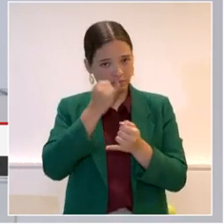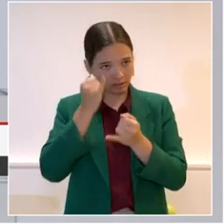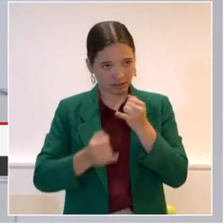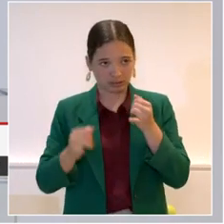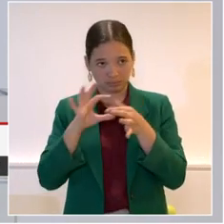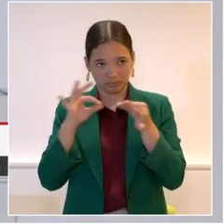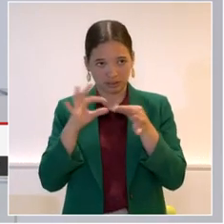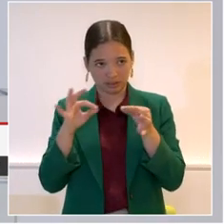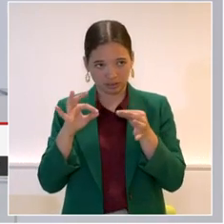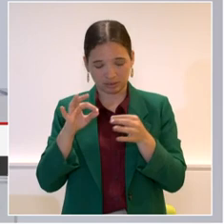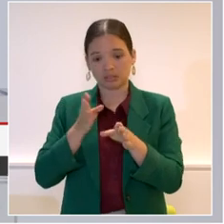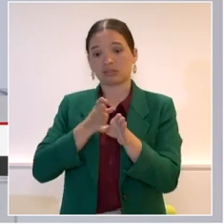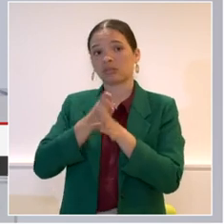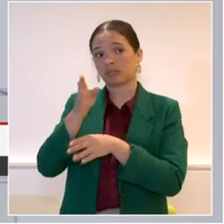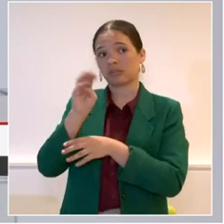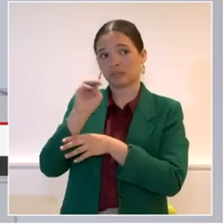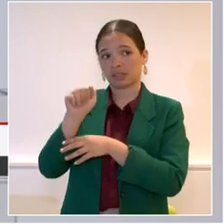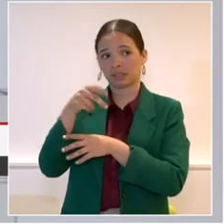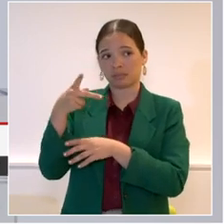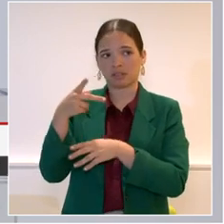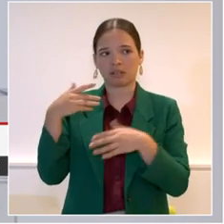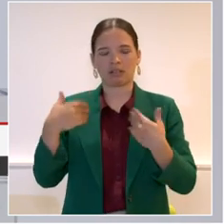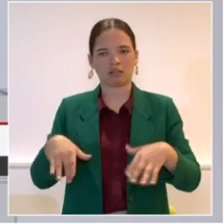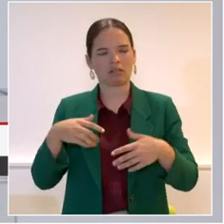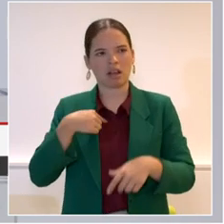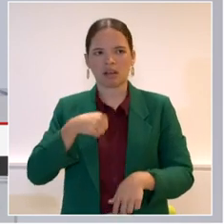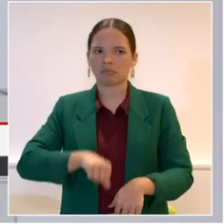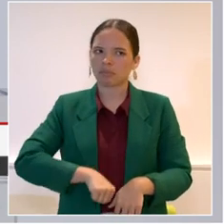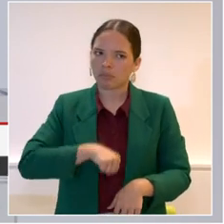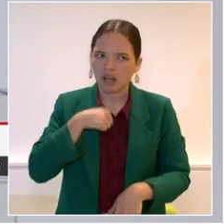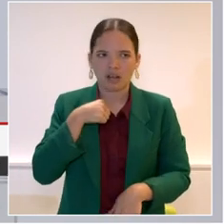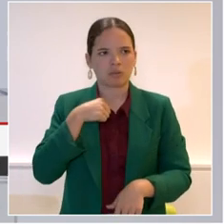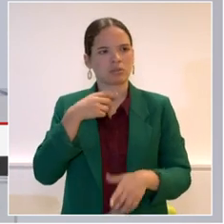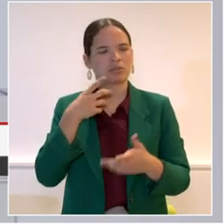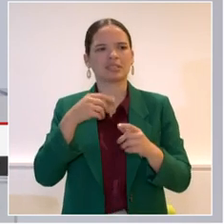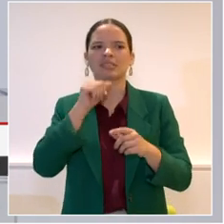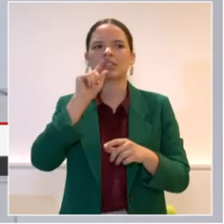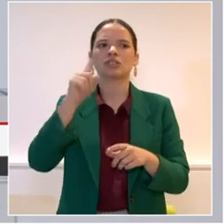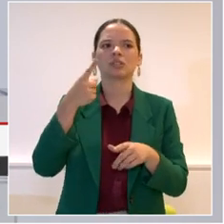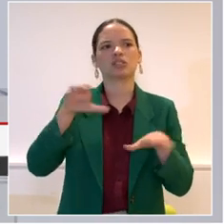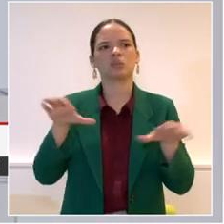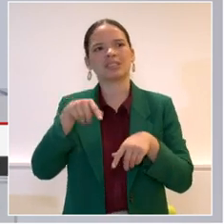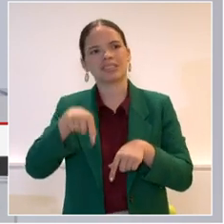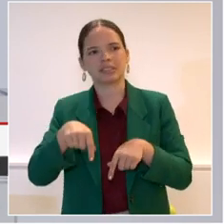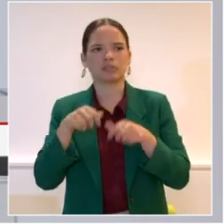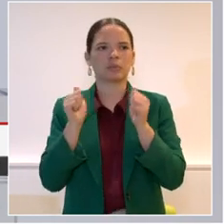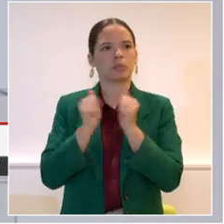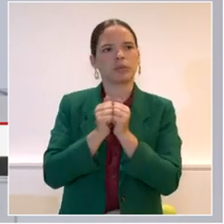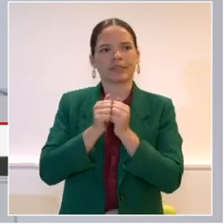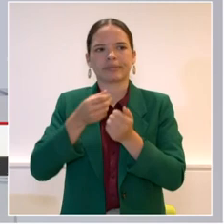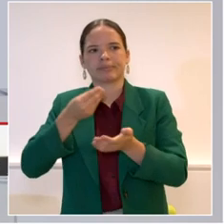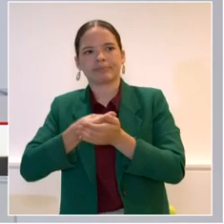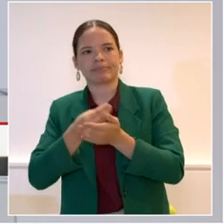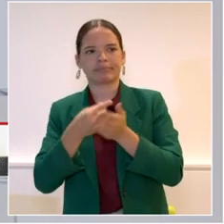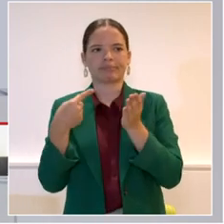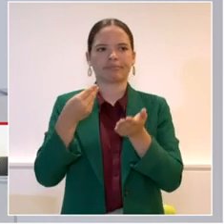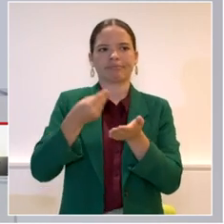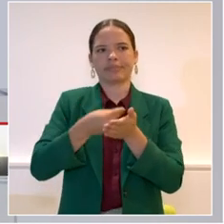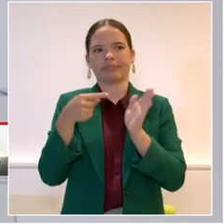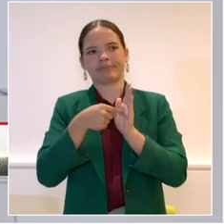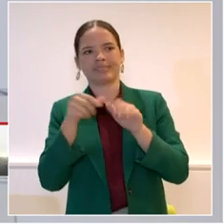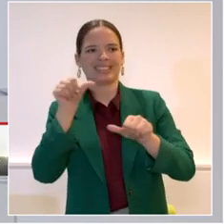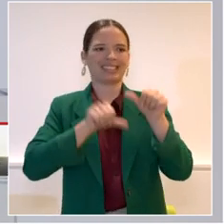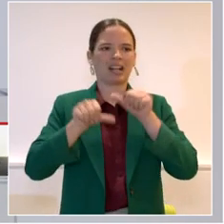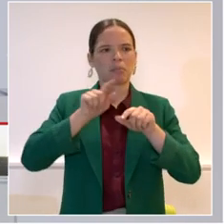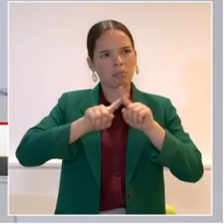am particularly so proud of my team about, is we didn't just do this with financial models and talking to each other, but we listened to the